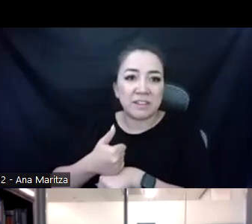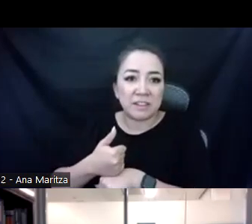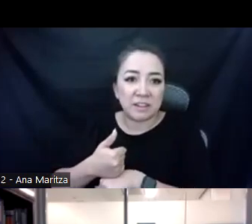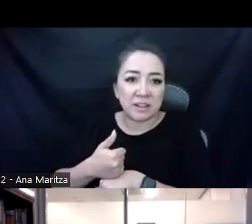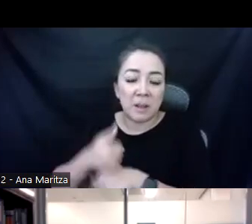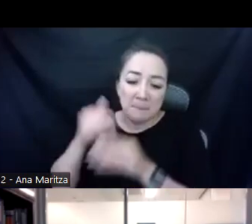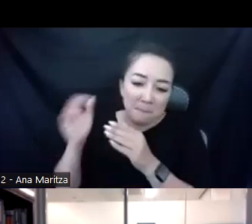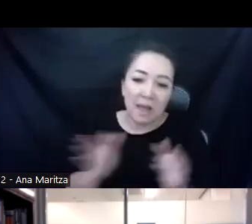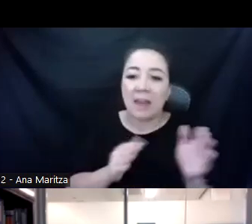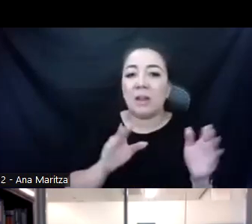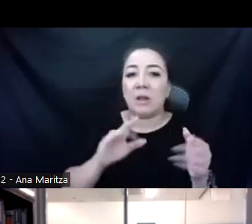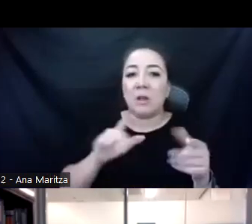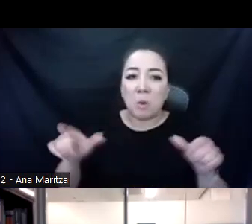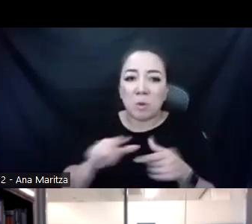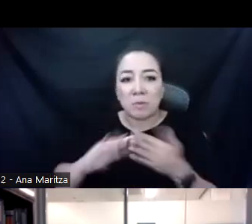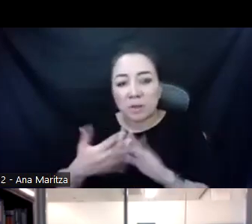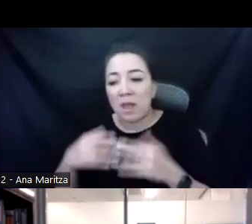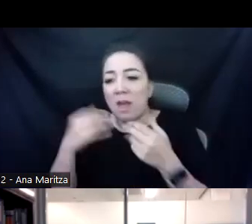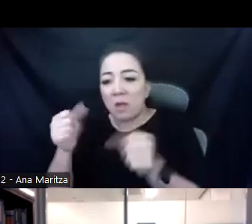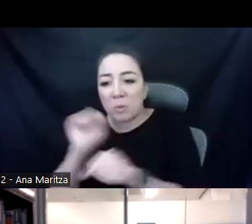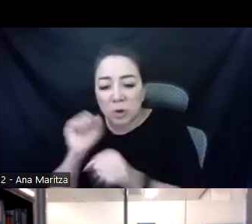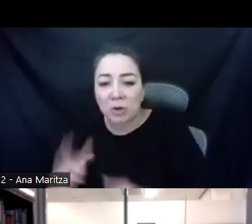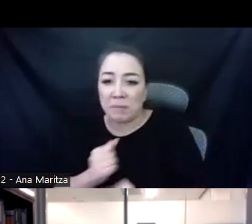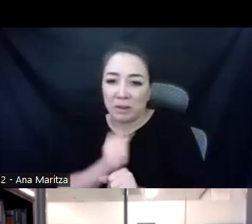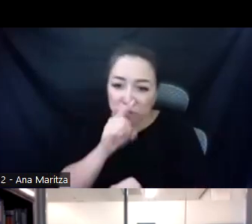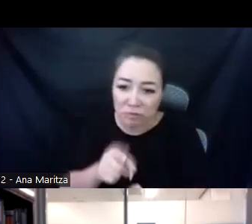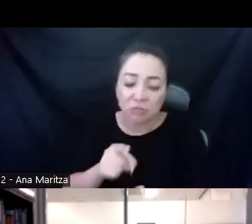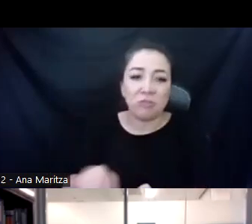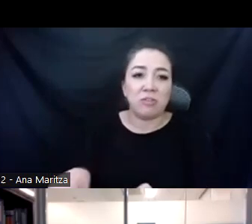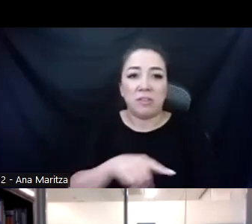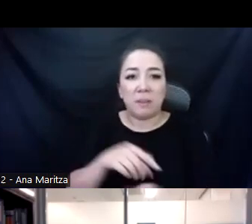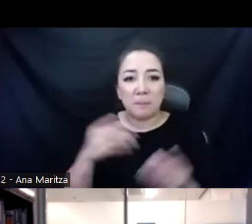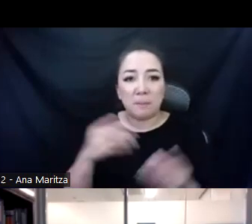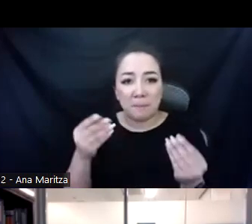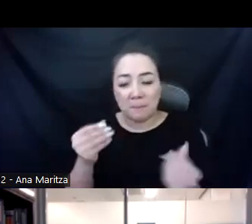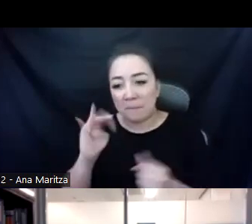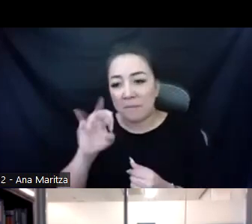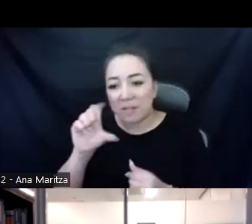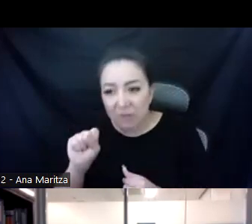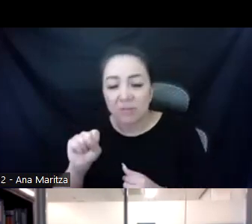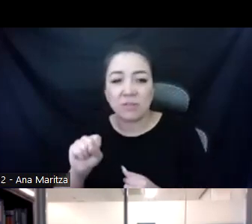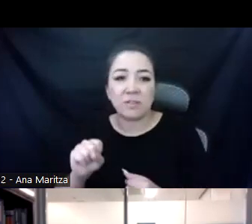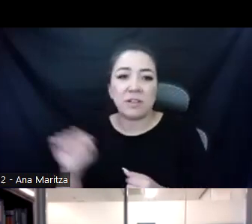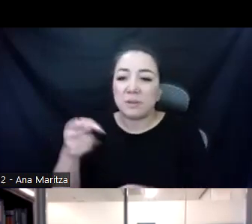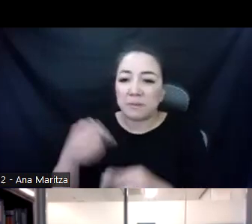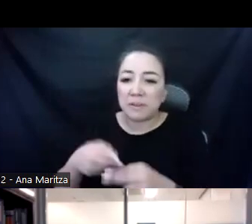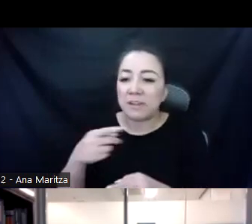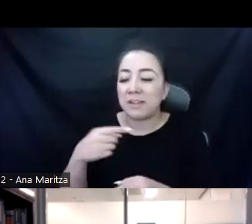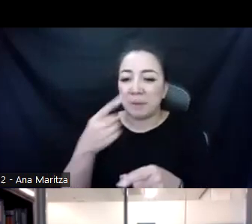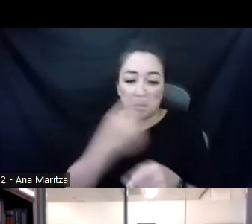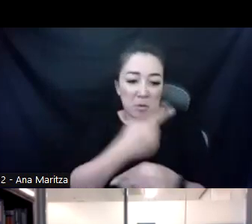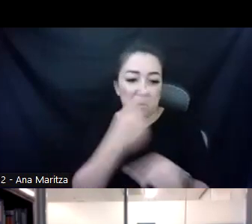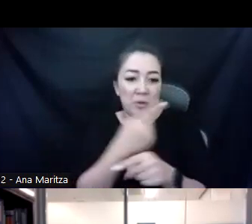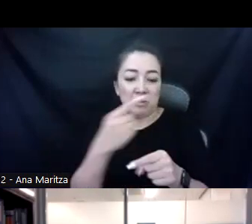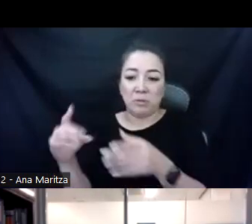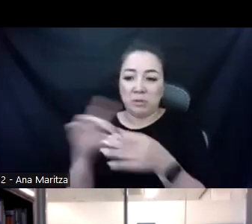planning in local communities or community health workers, ensuring that the materials are, I think what you said, appropriate to, to people